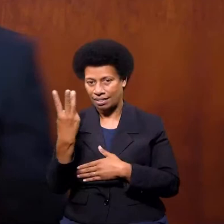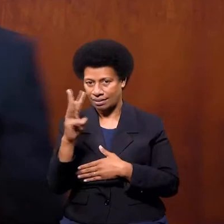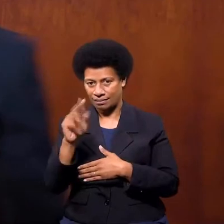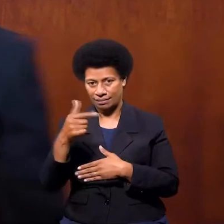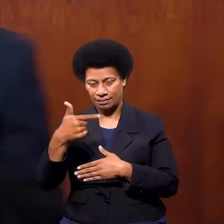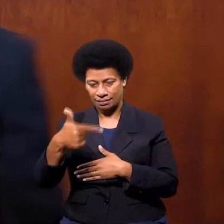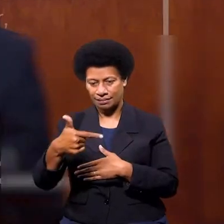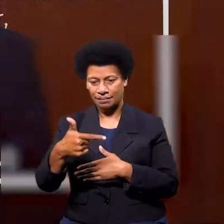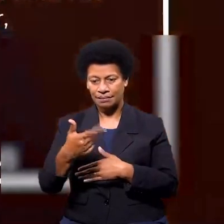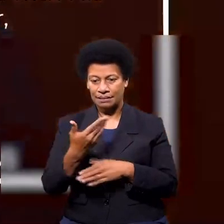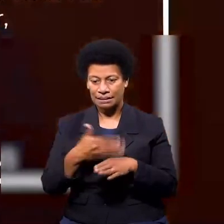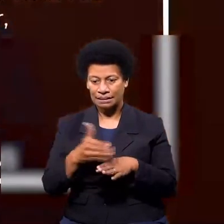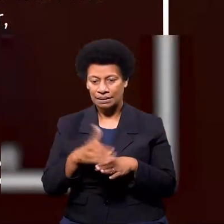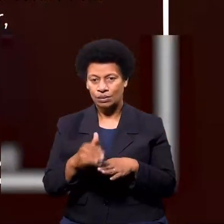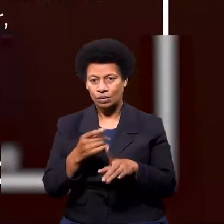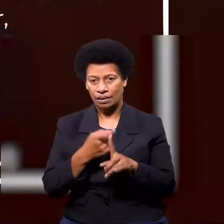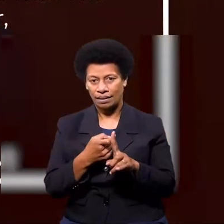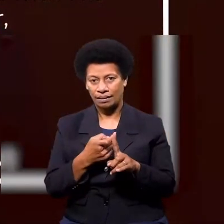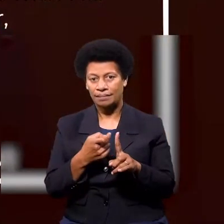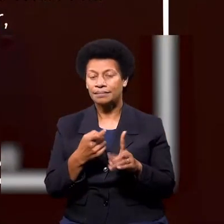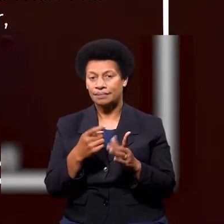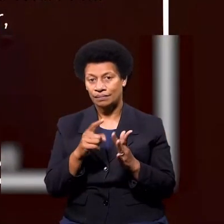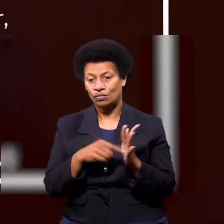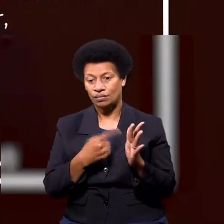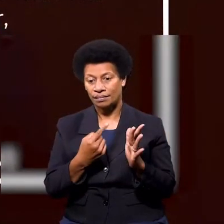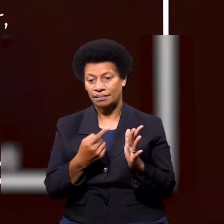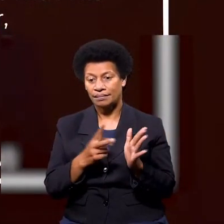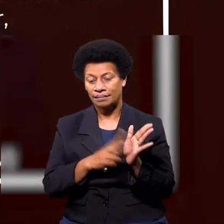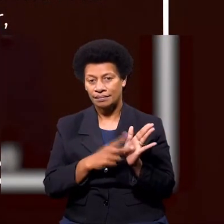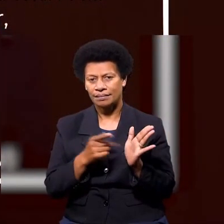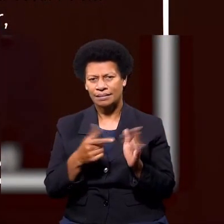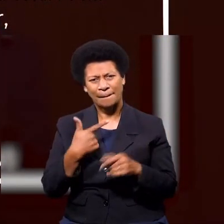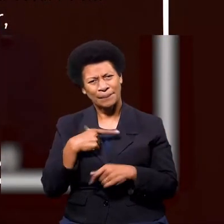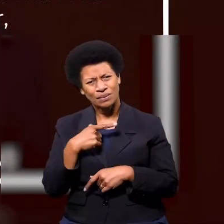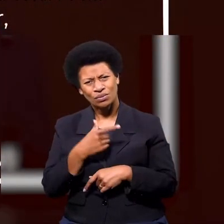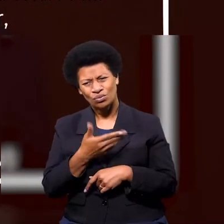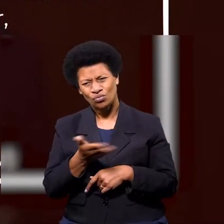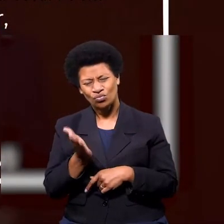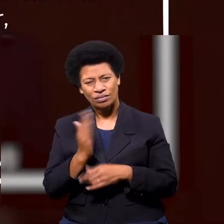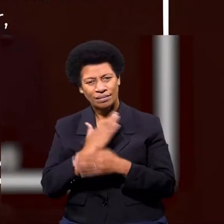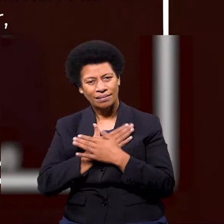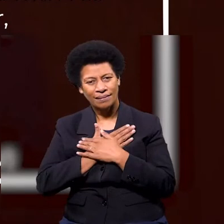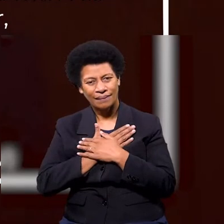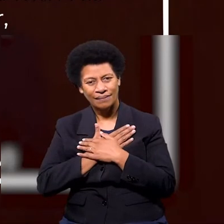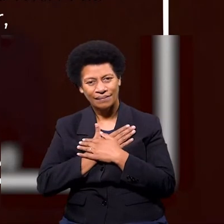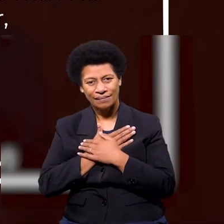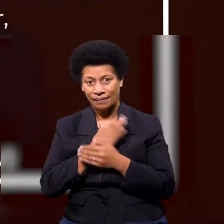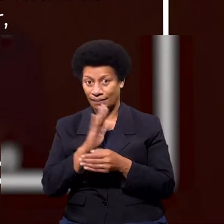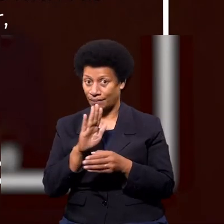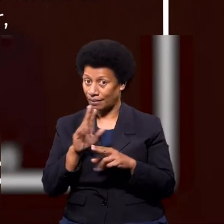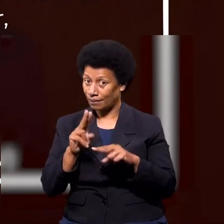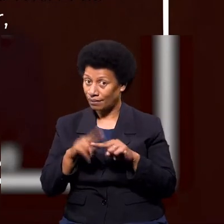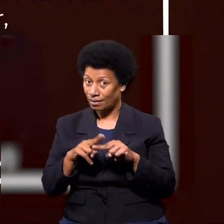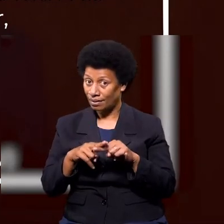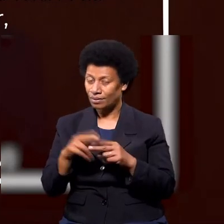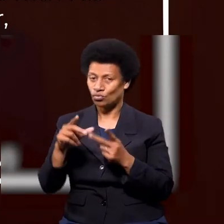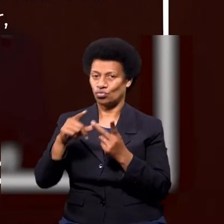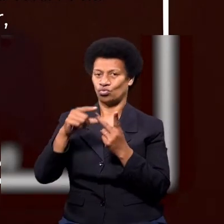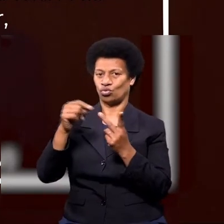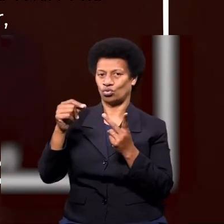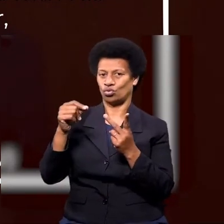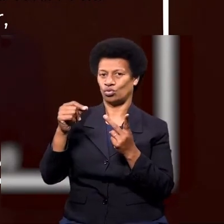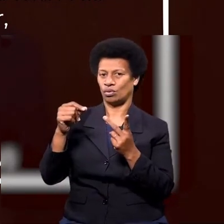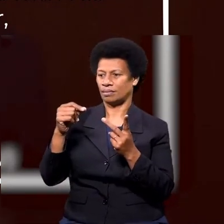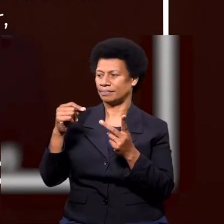Deuteronomy 4:37. Let me read this in the New King James Version. "And because he loved your fathers, Therefore, he chose their